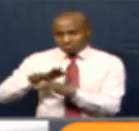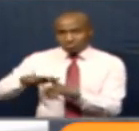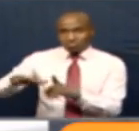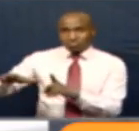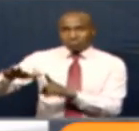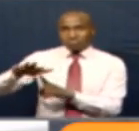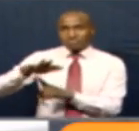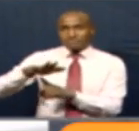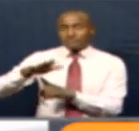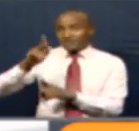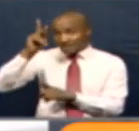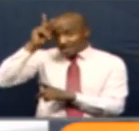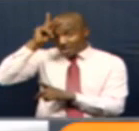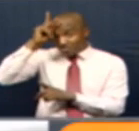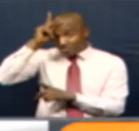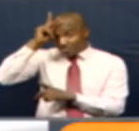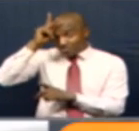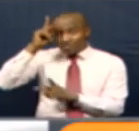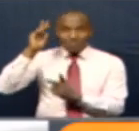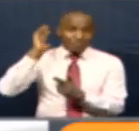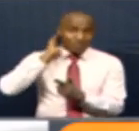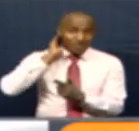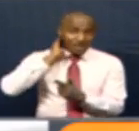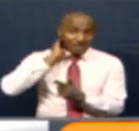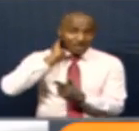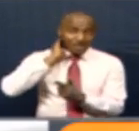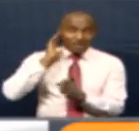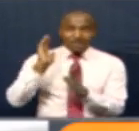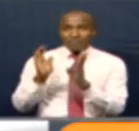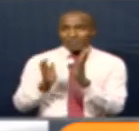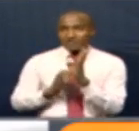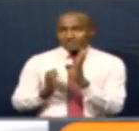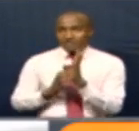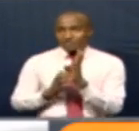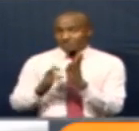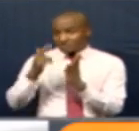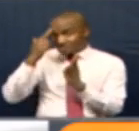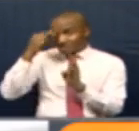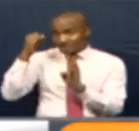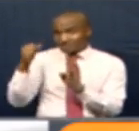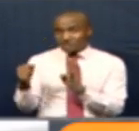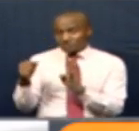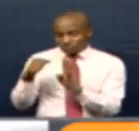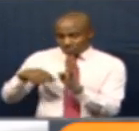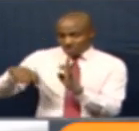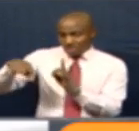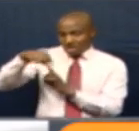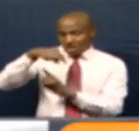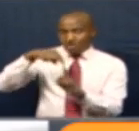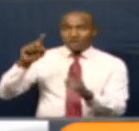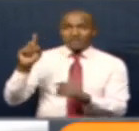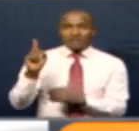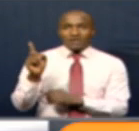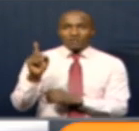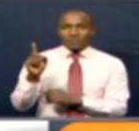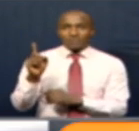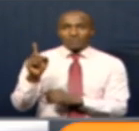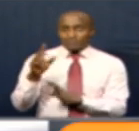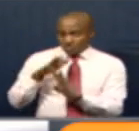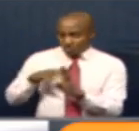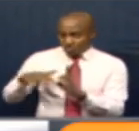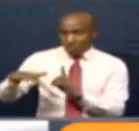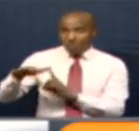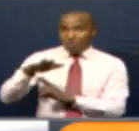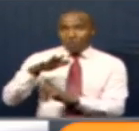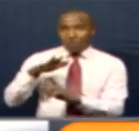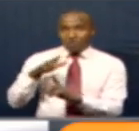have Kiambu, Murang'a, Machakos, and Kajiado. All these counties which